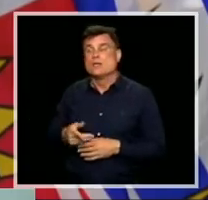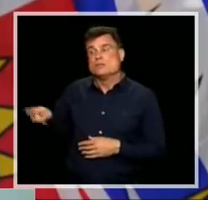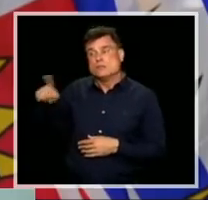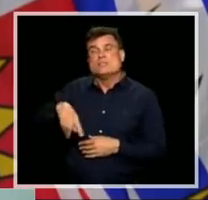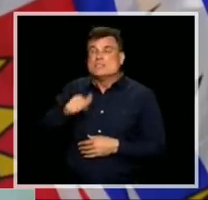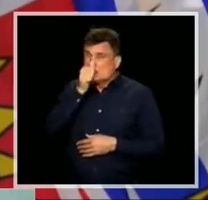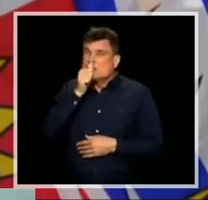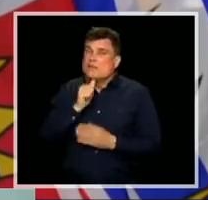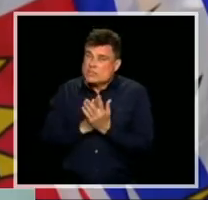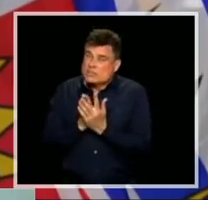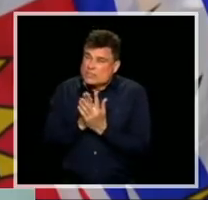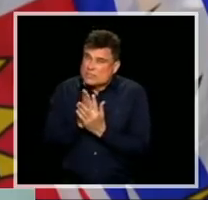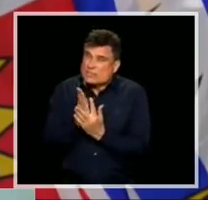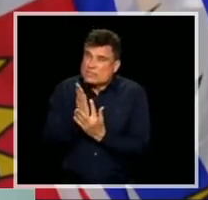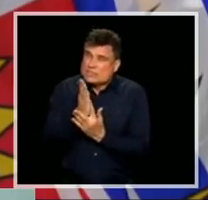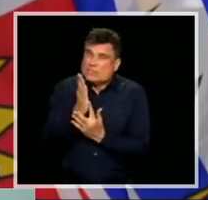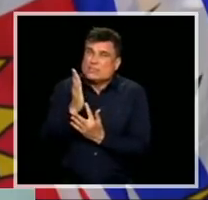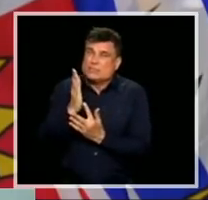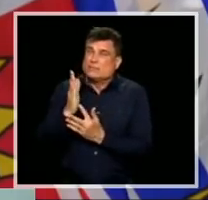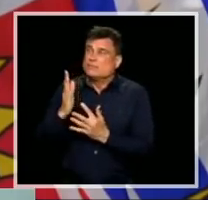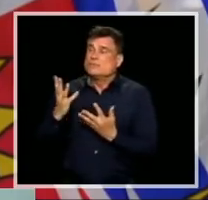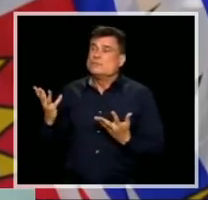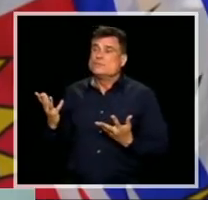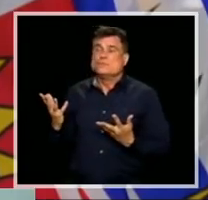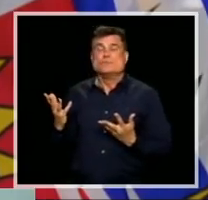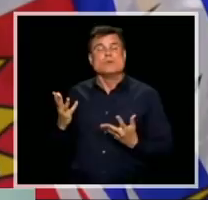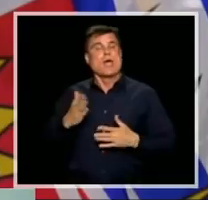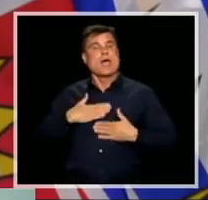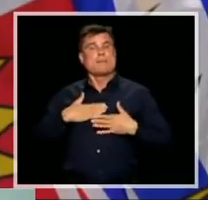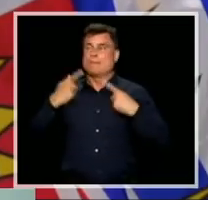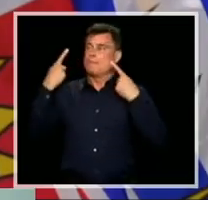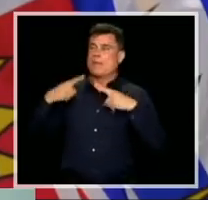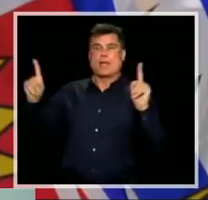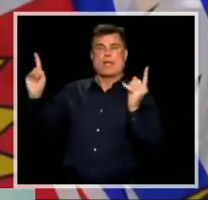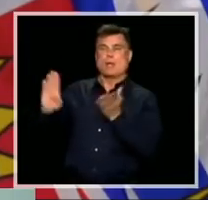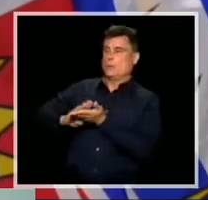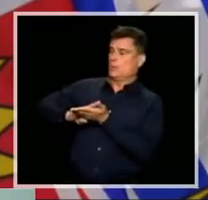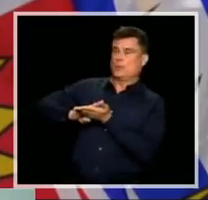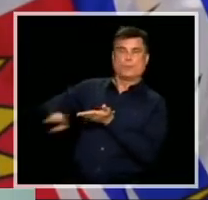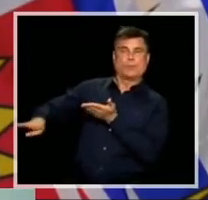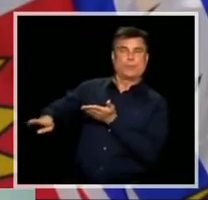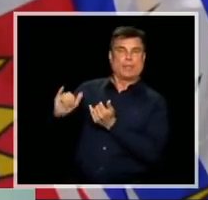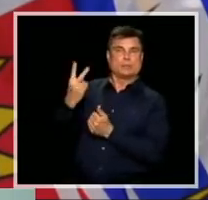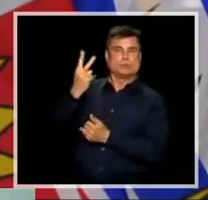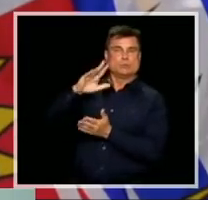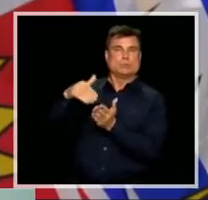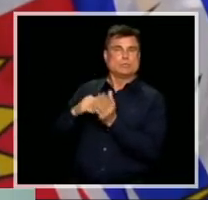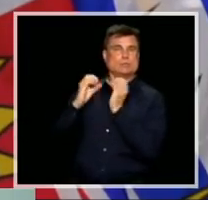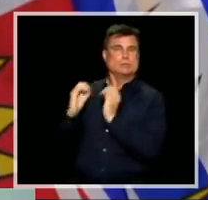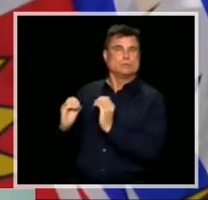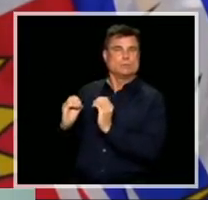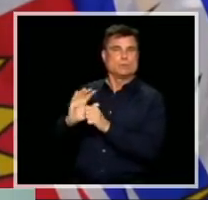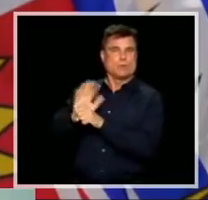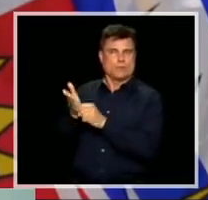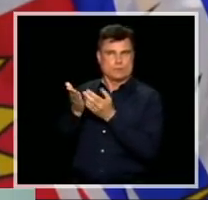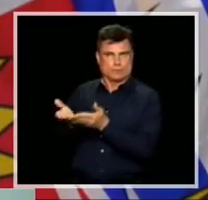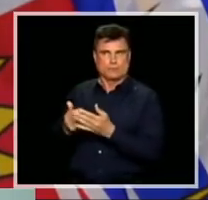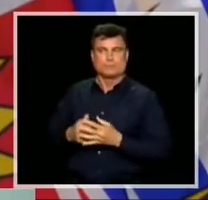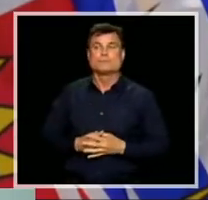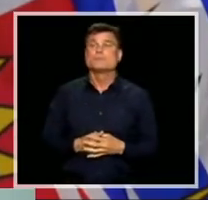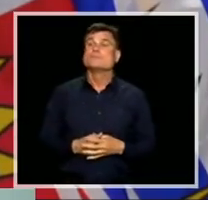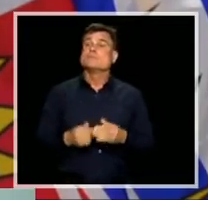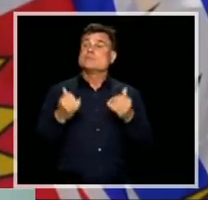in hospital and 5 are in critical care or ICU. And another positive note today, we have no new deaths to report in the